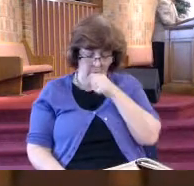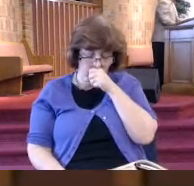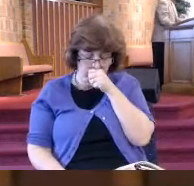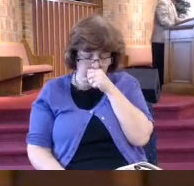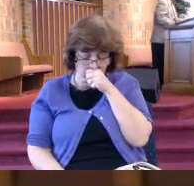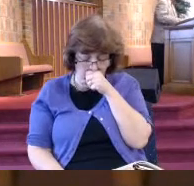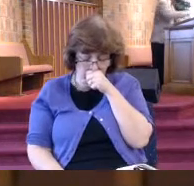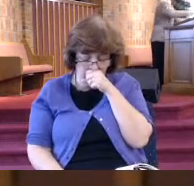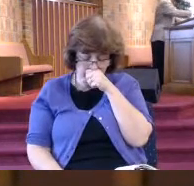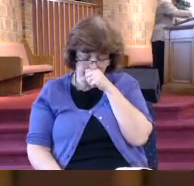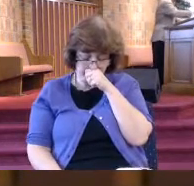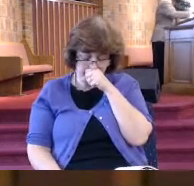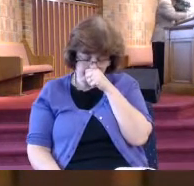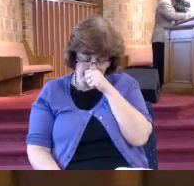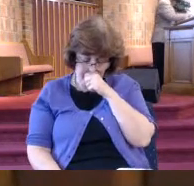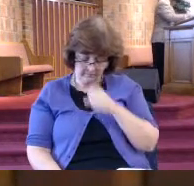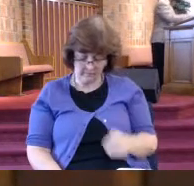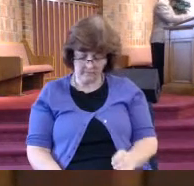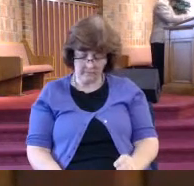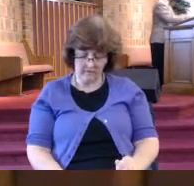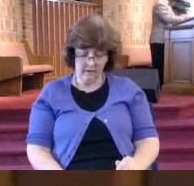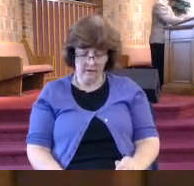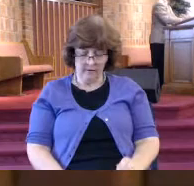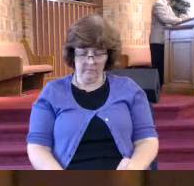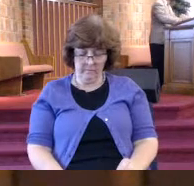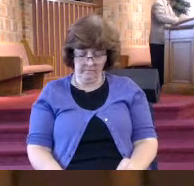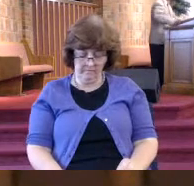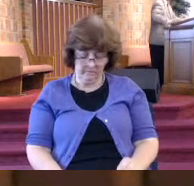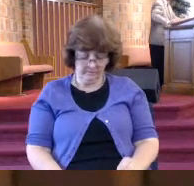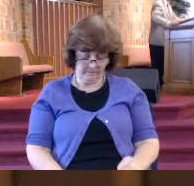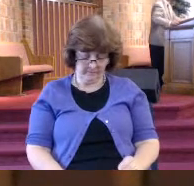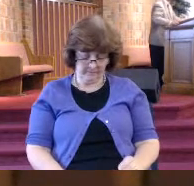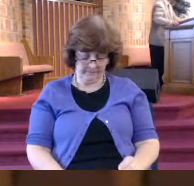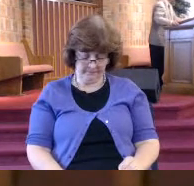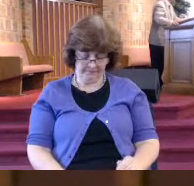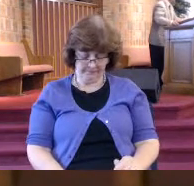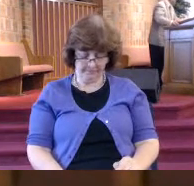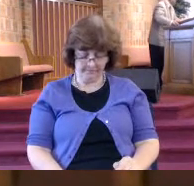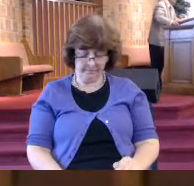247. Do all three stanzas of this one, please.